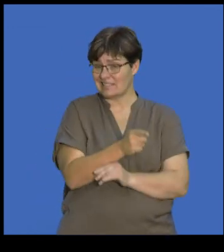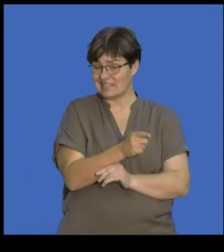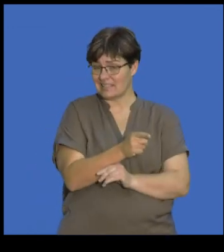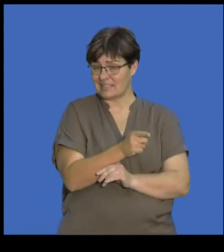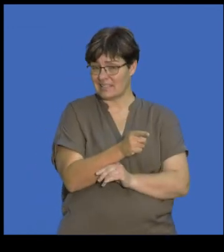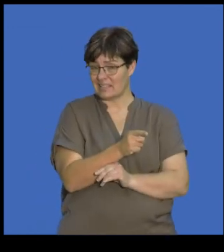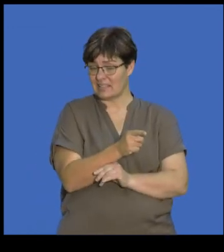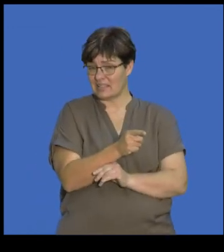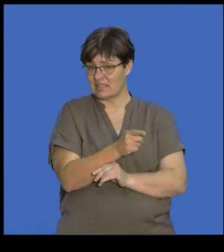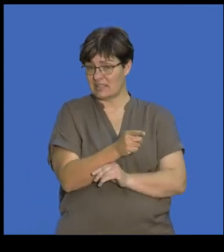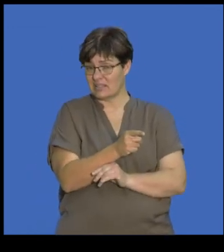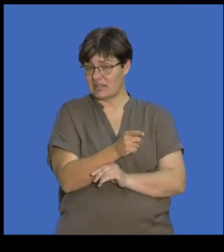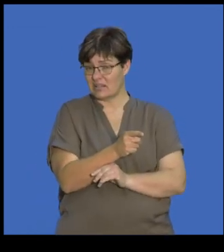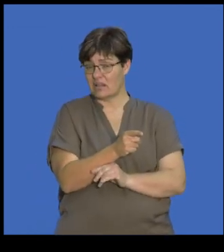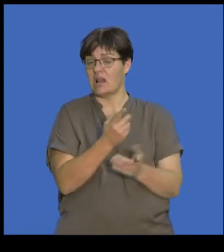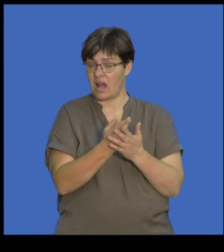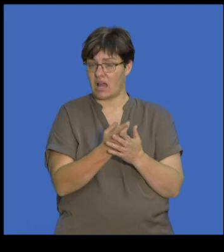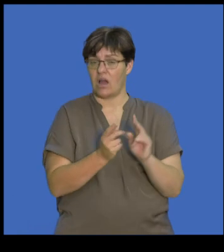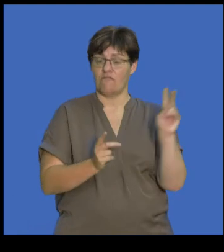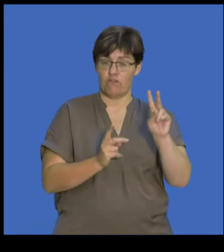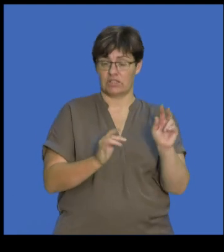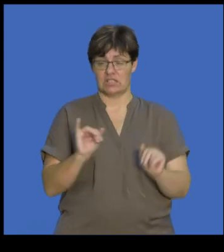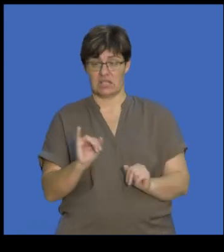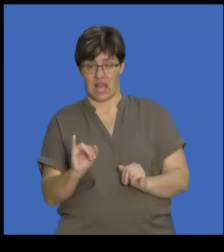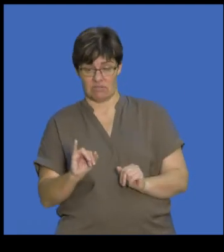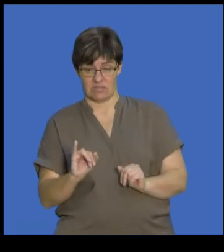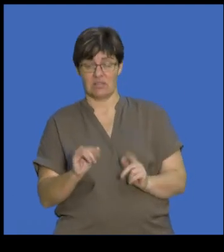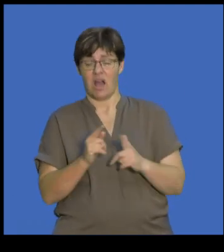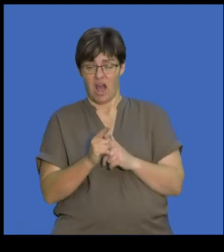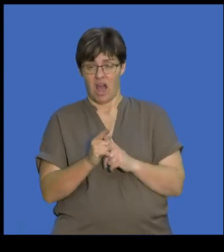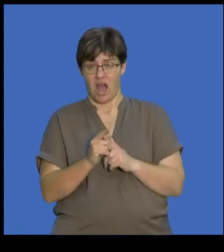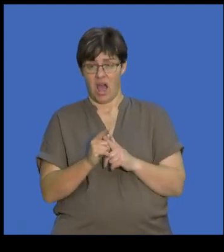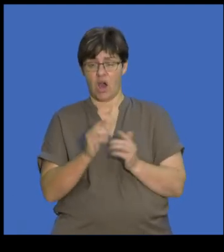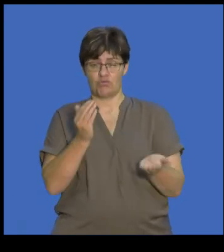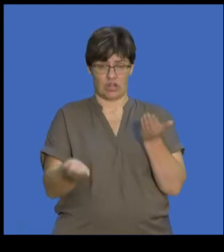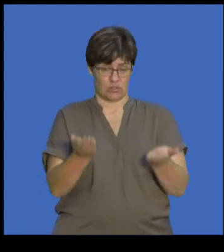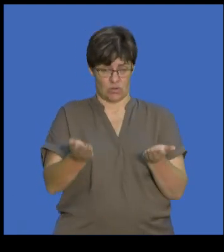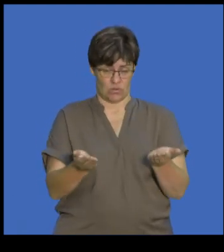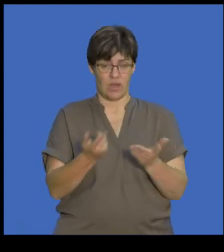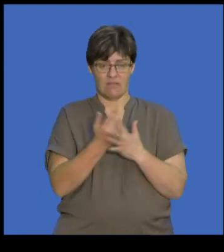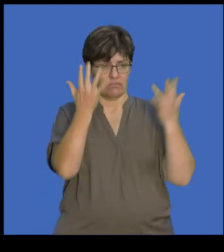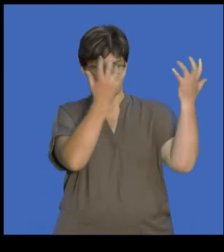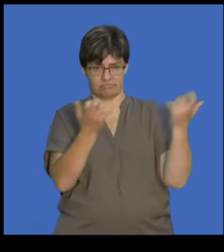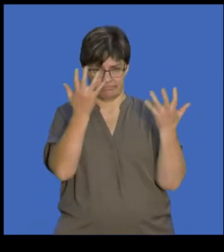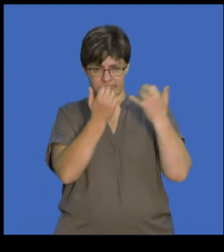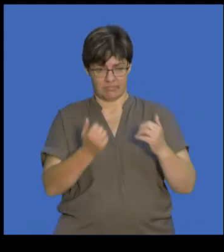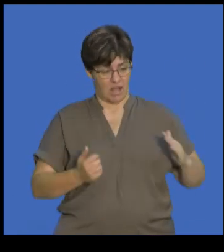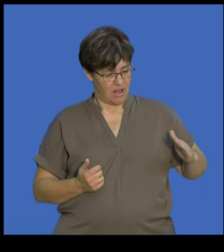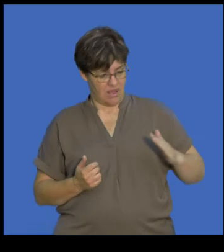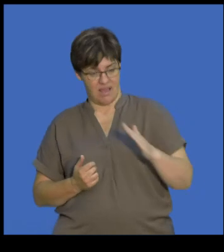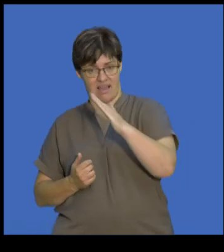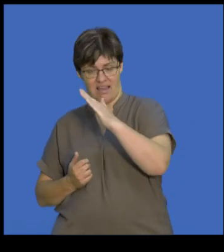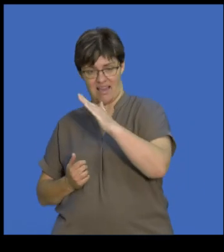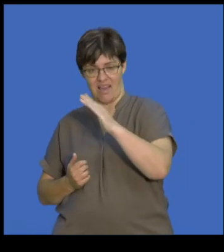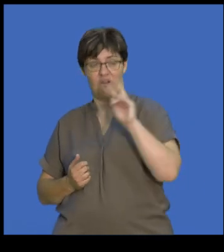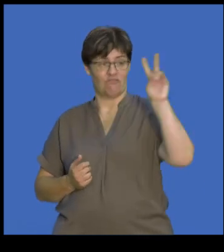is the ratio of voltage to current in any electrical circuit. So if you calculate the gradient of voltage versus